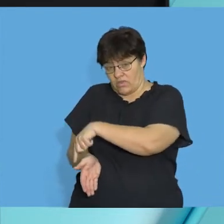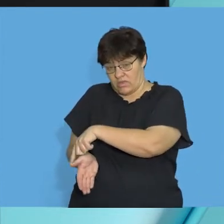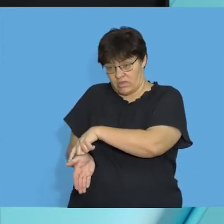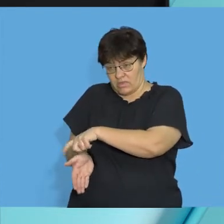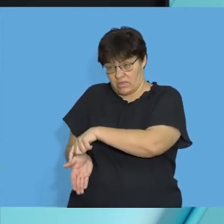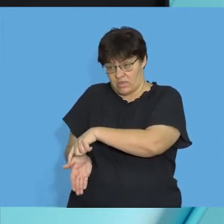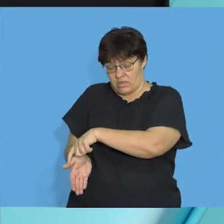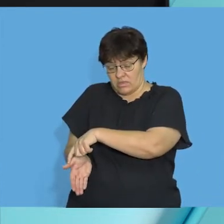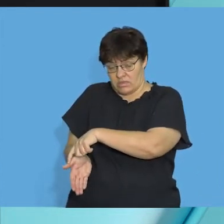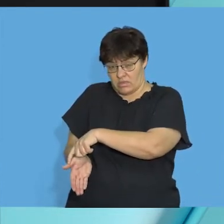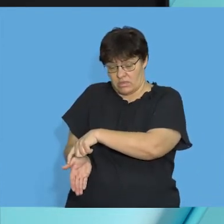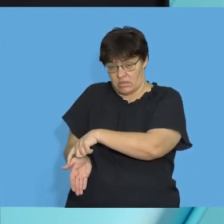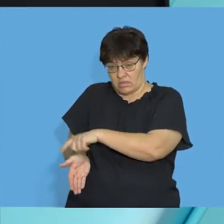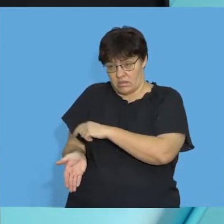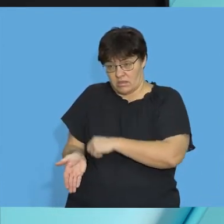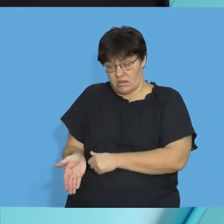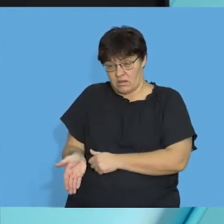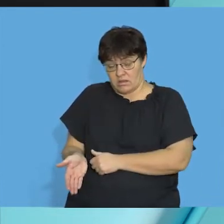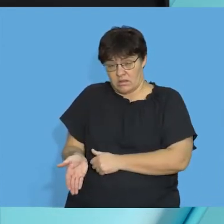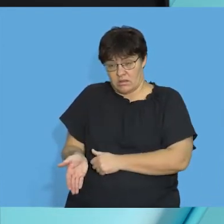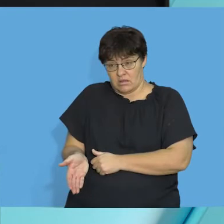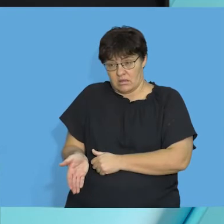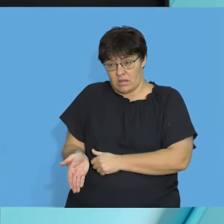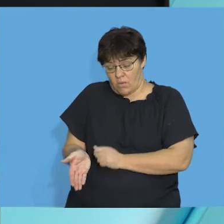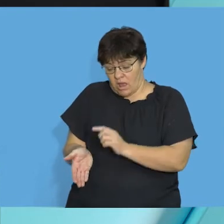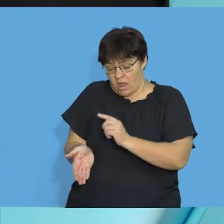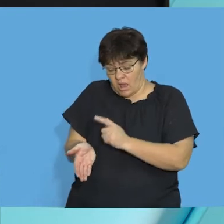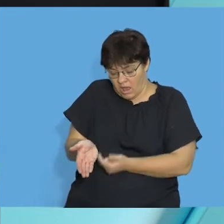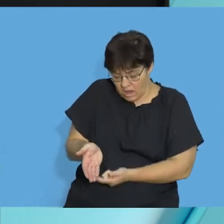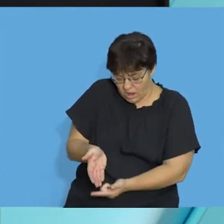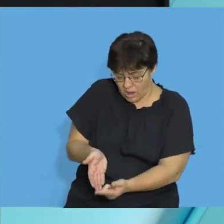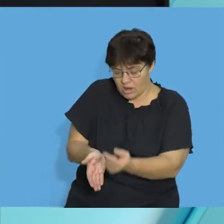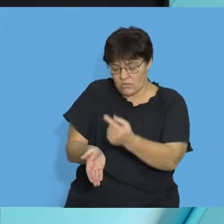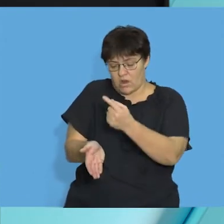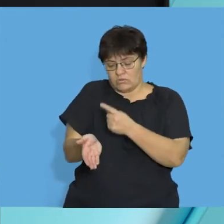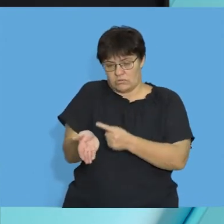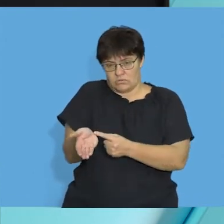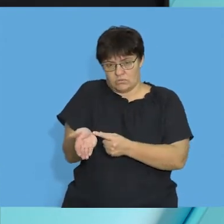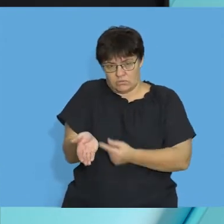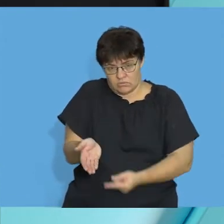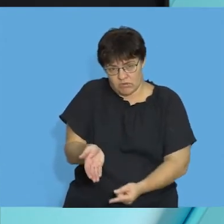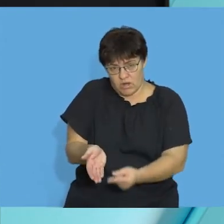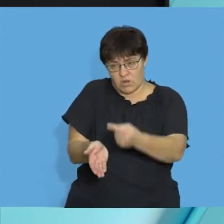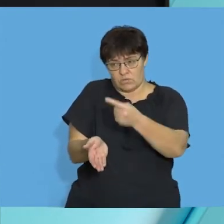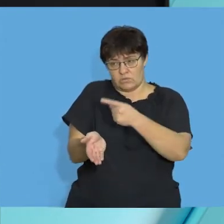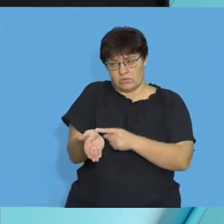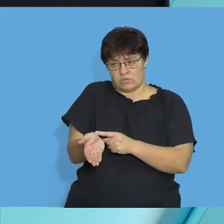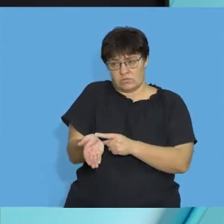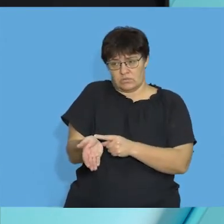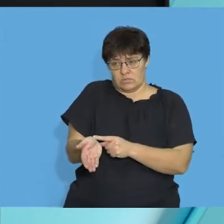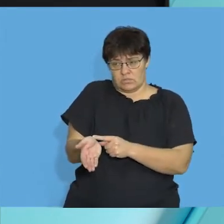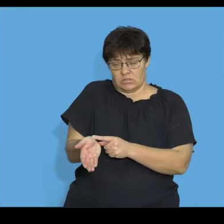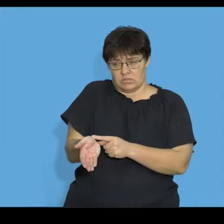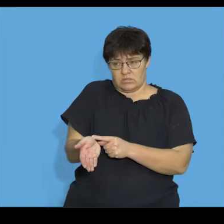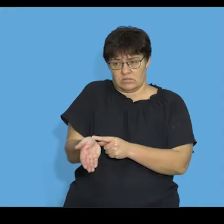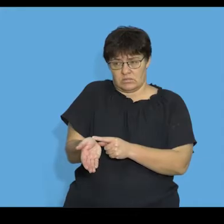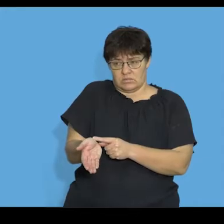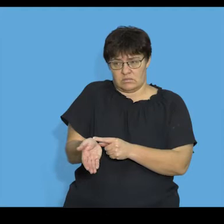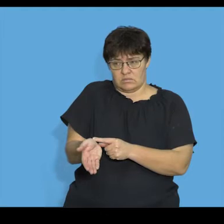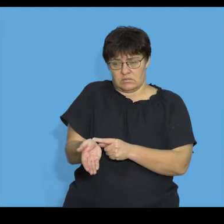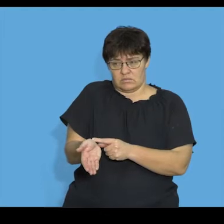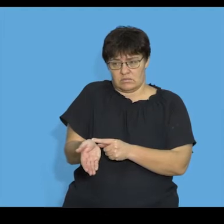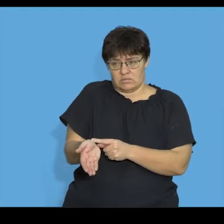points to the north pole, it's my right hand, then the current must go down and around like that. So on this diagram,